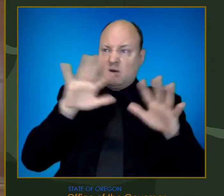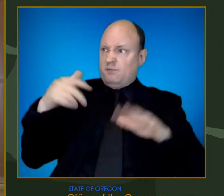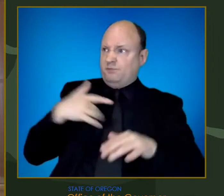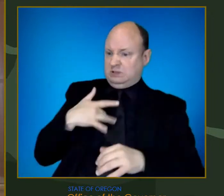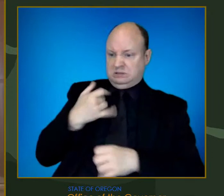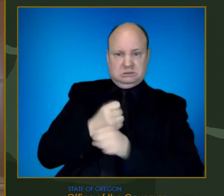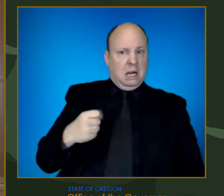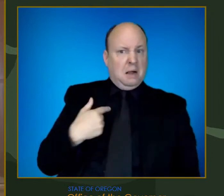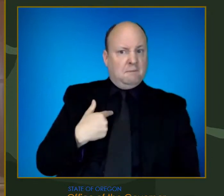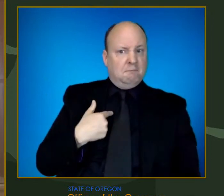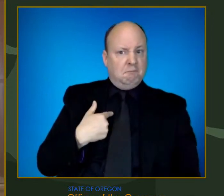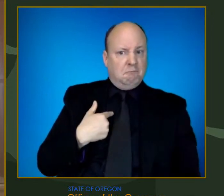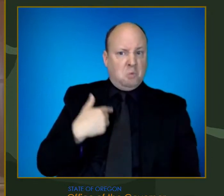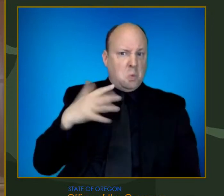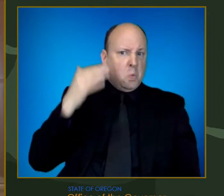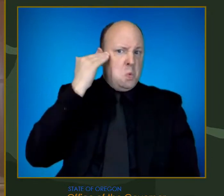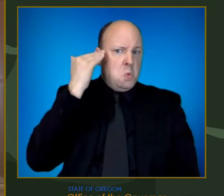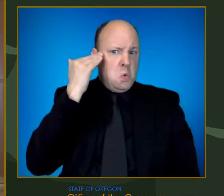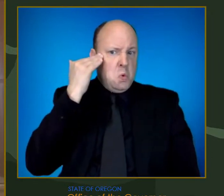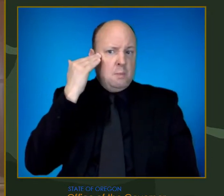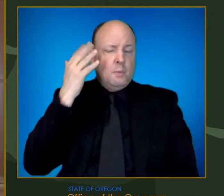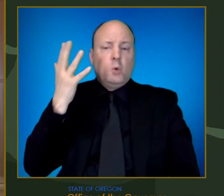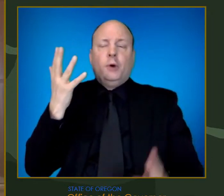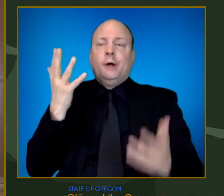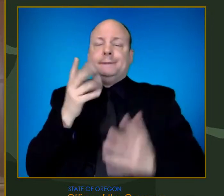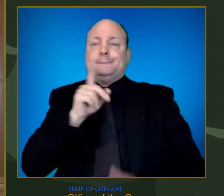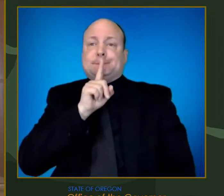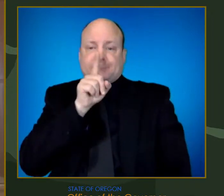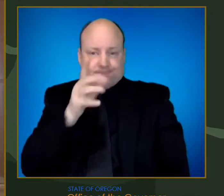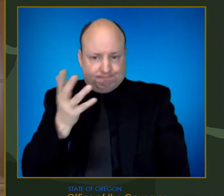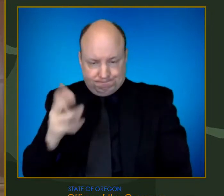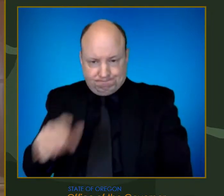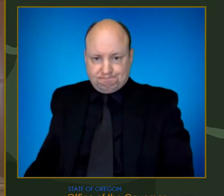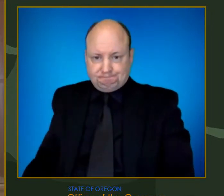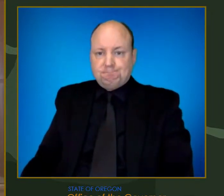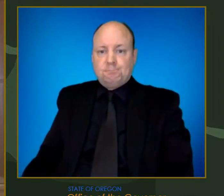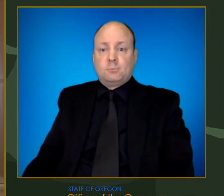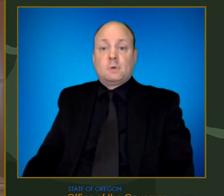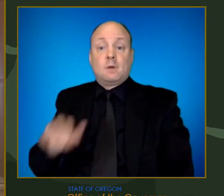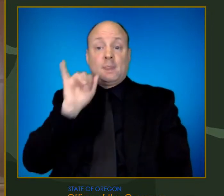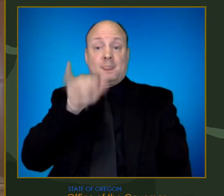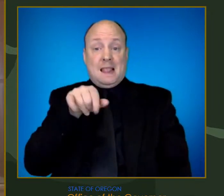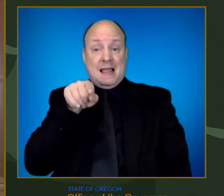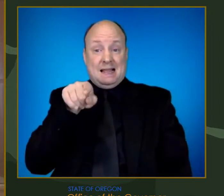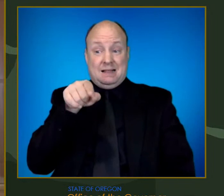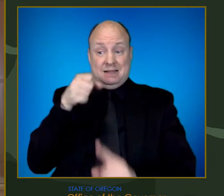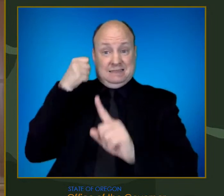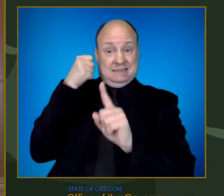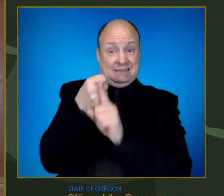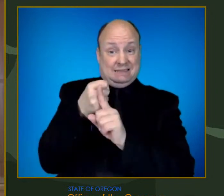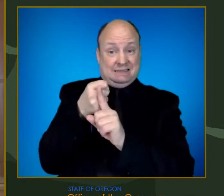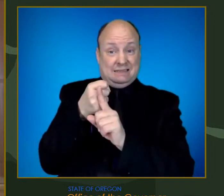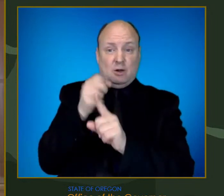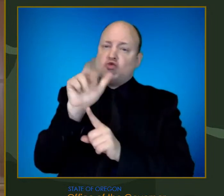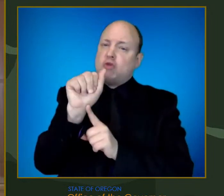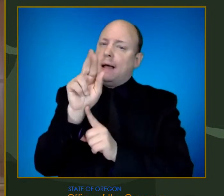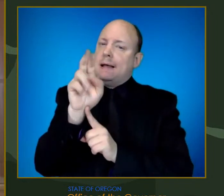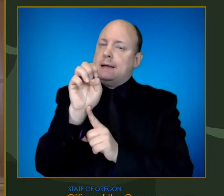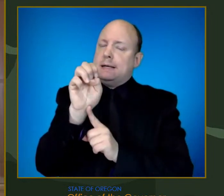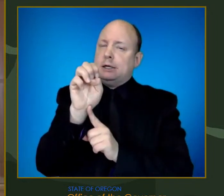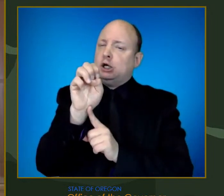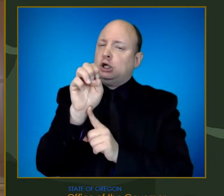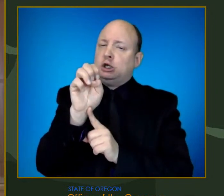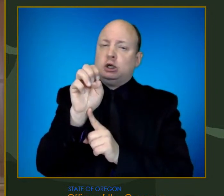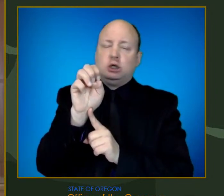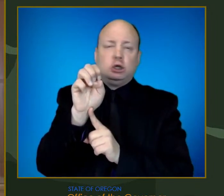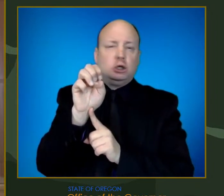aware, these impacts are extremely rare, and the